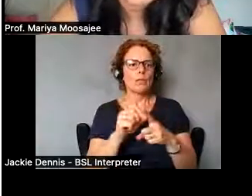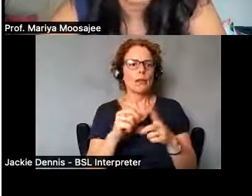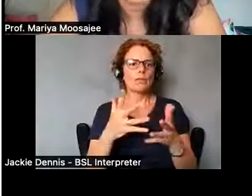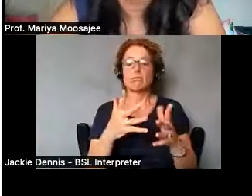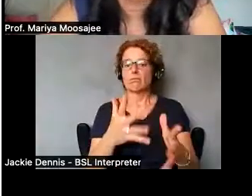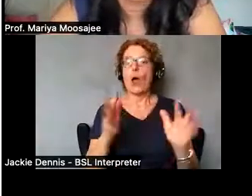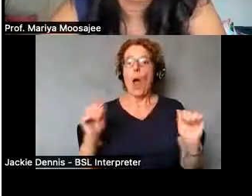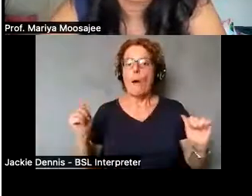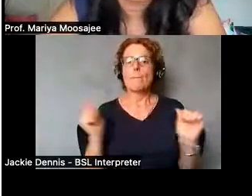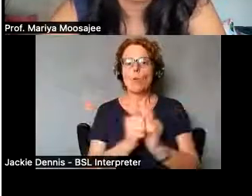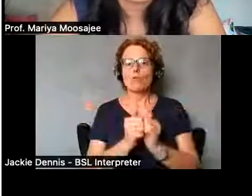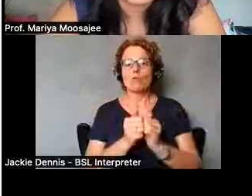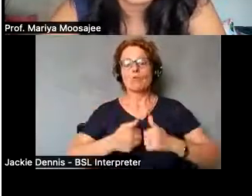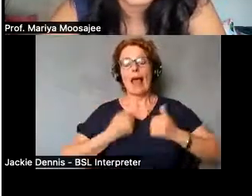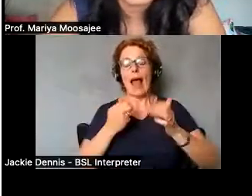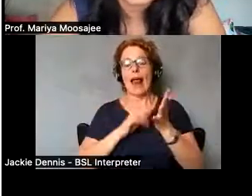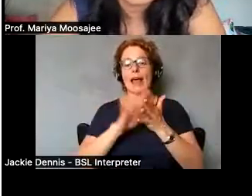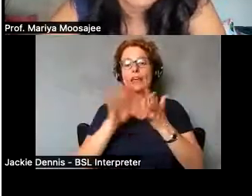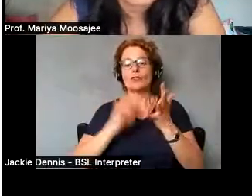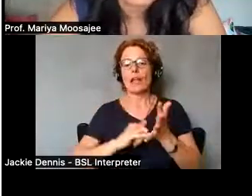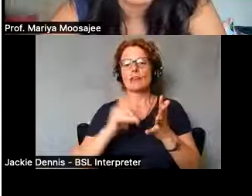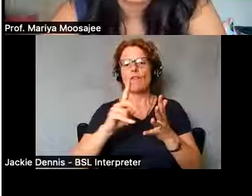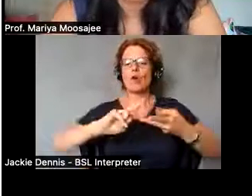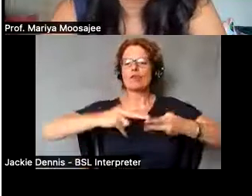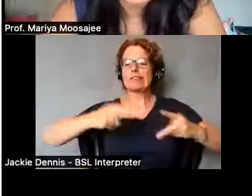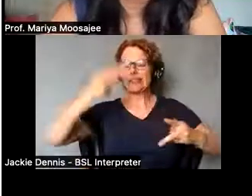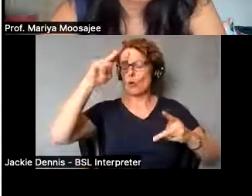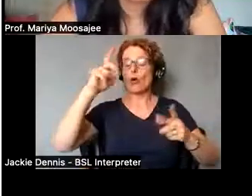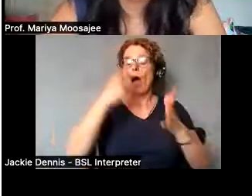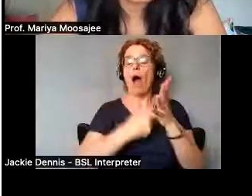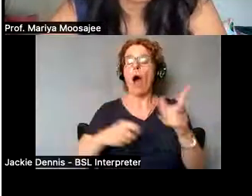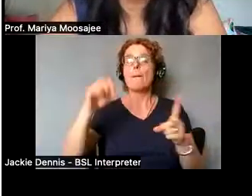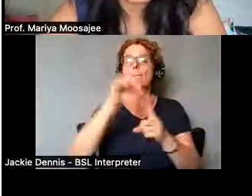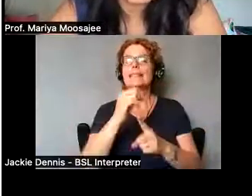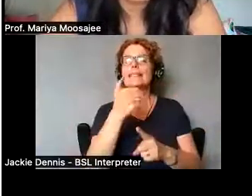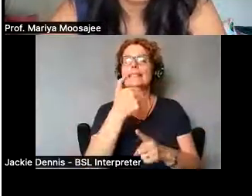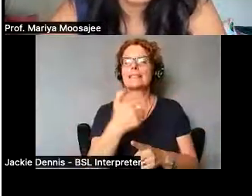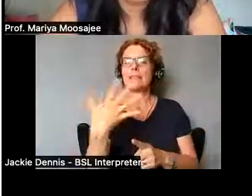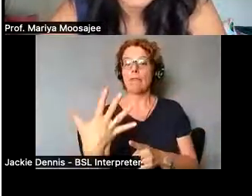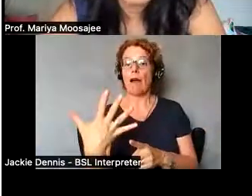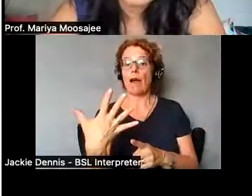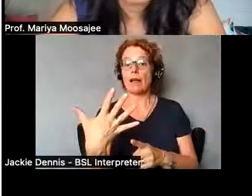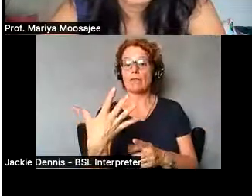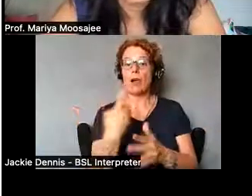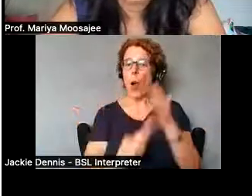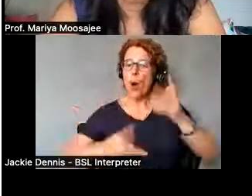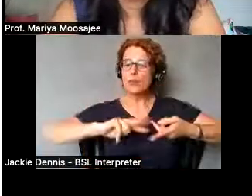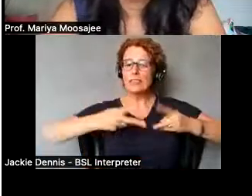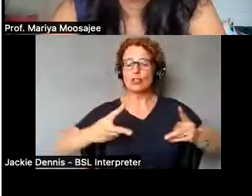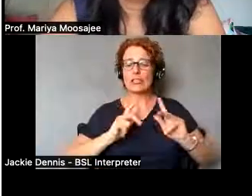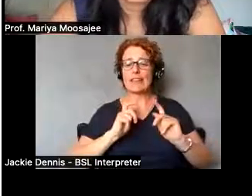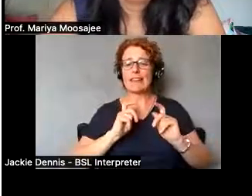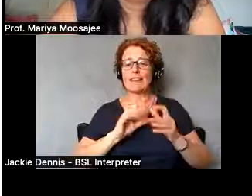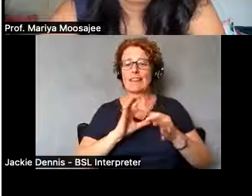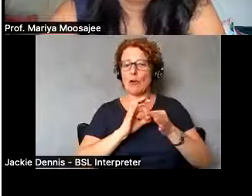our NHS for a gene called RP65. That still remains the only approved gene therapy.